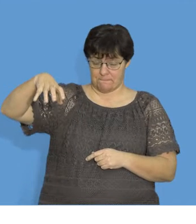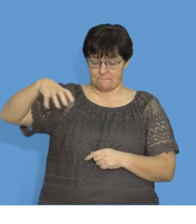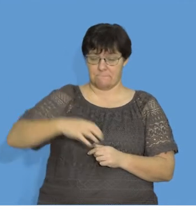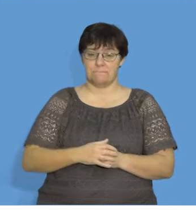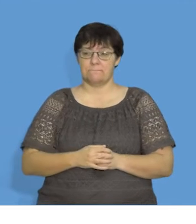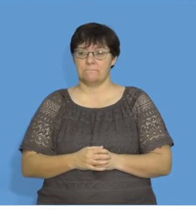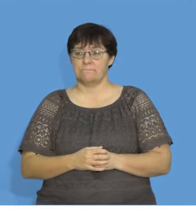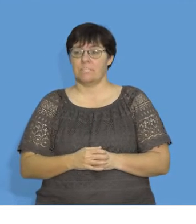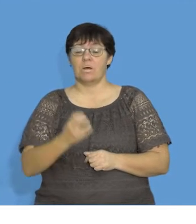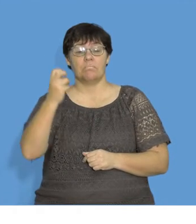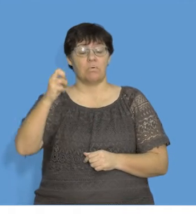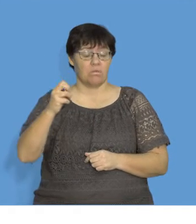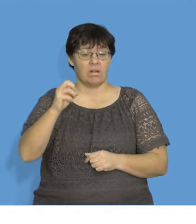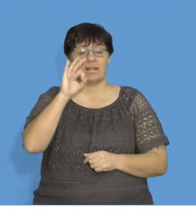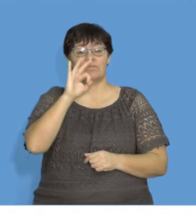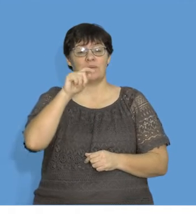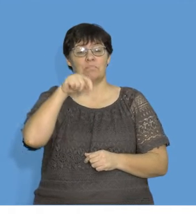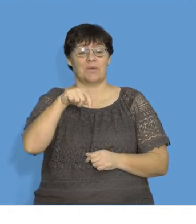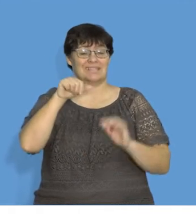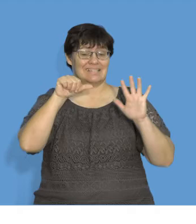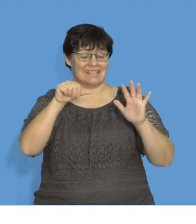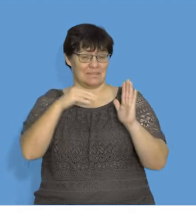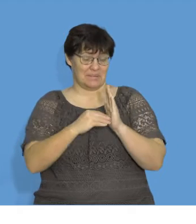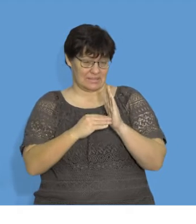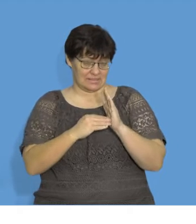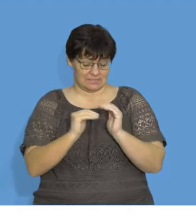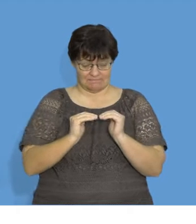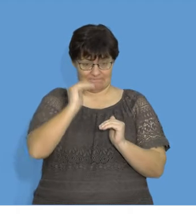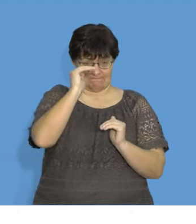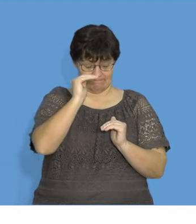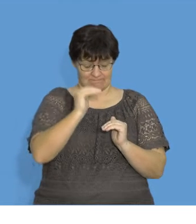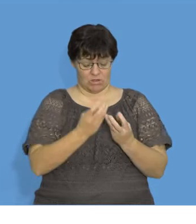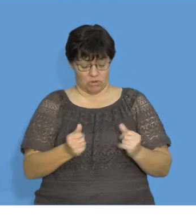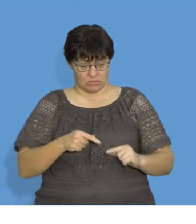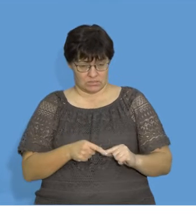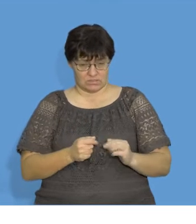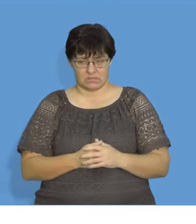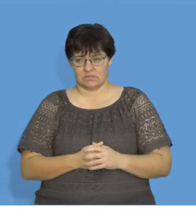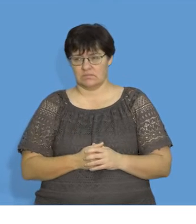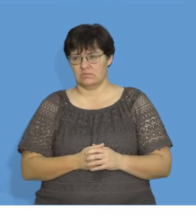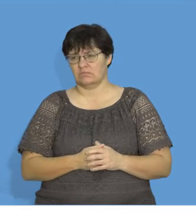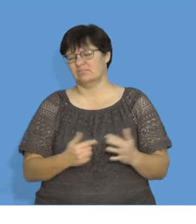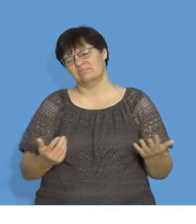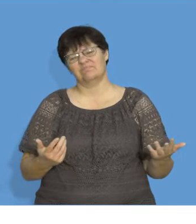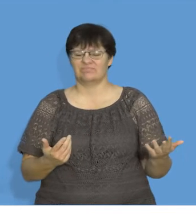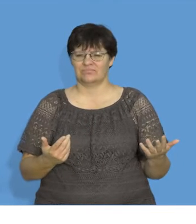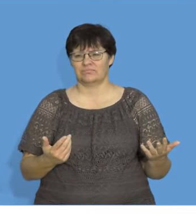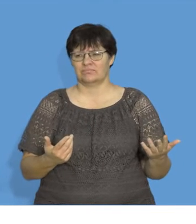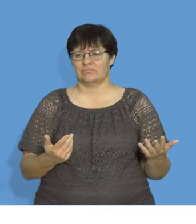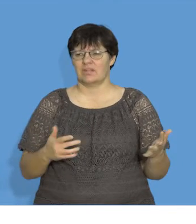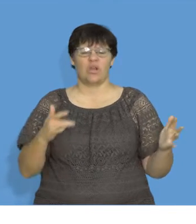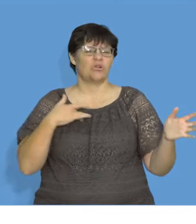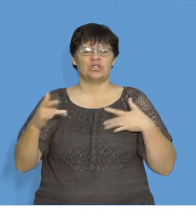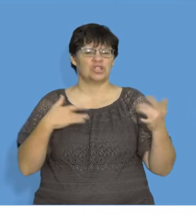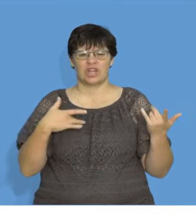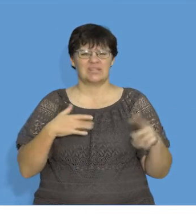moment, it's at 3.6 meters above the ground. I'm not going to worry too